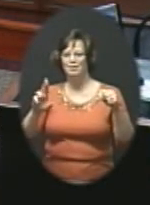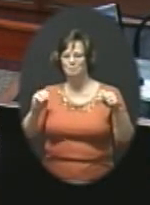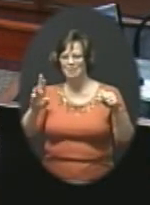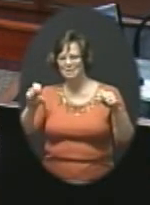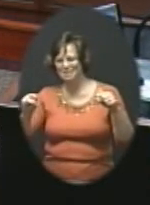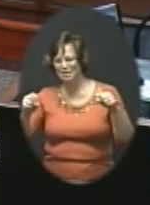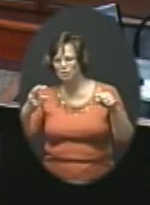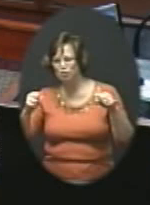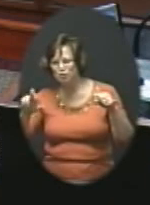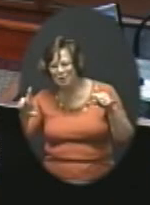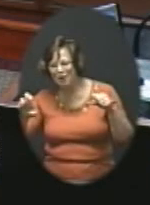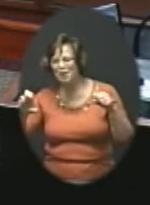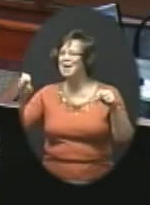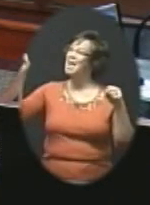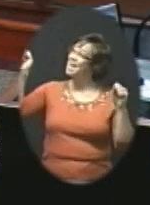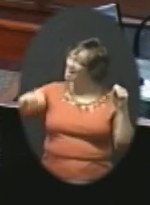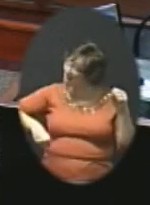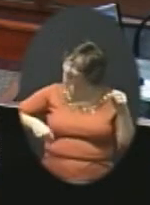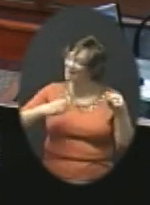Yes. I'm sorry.